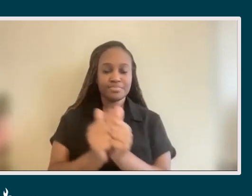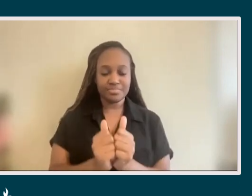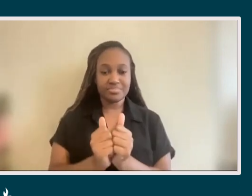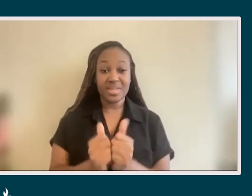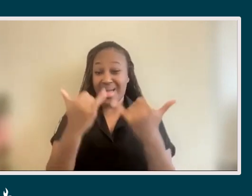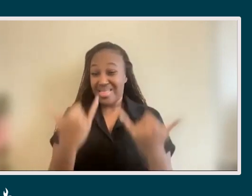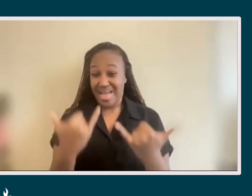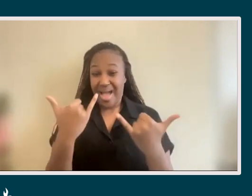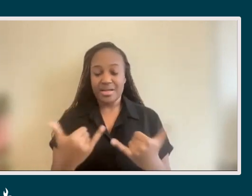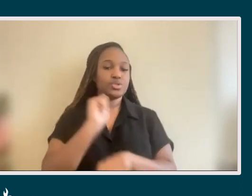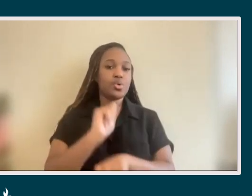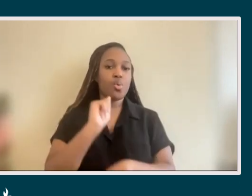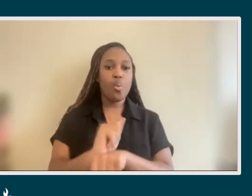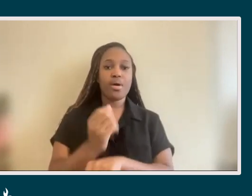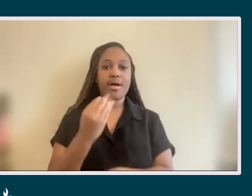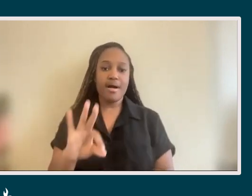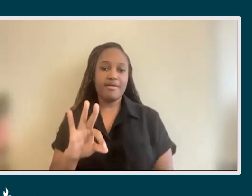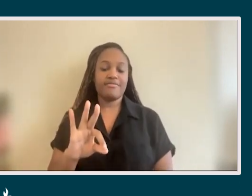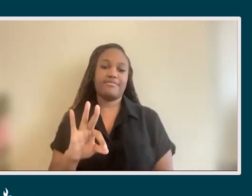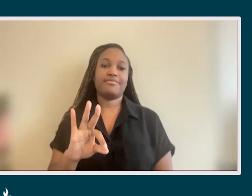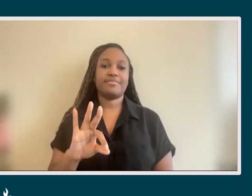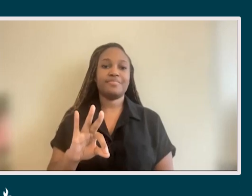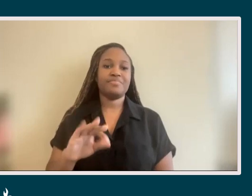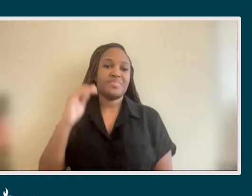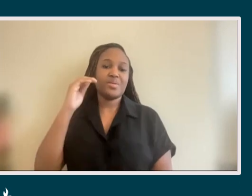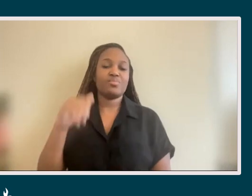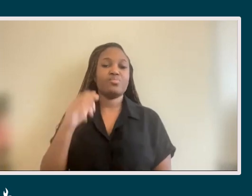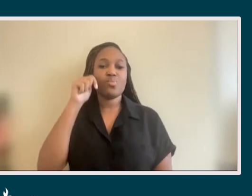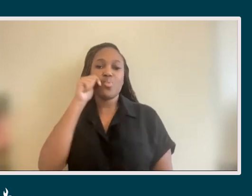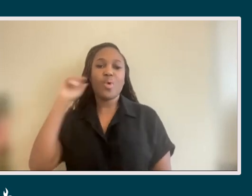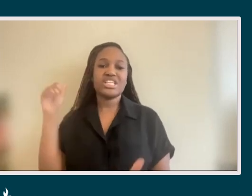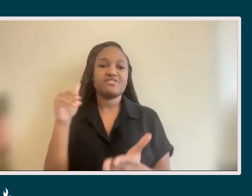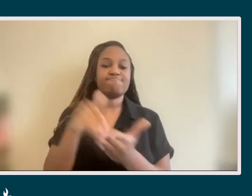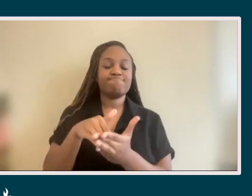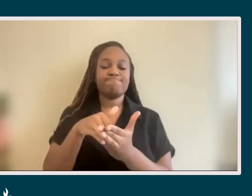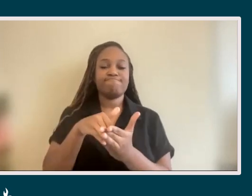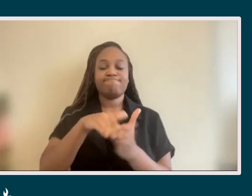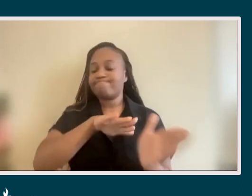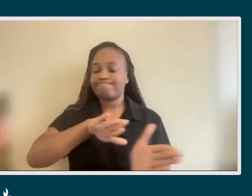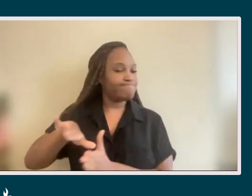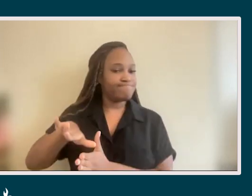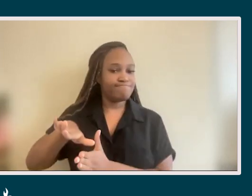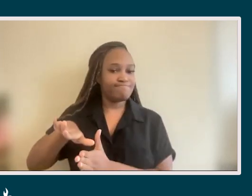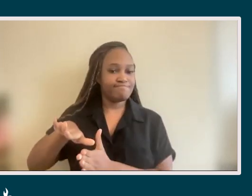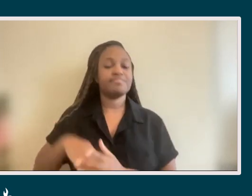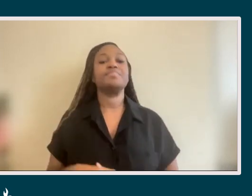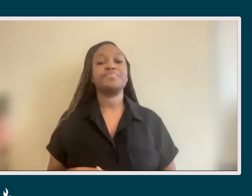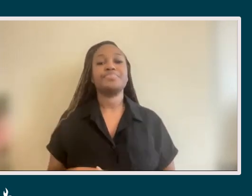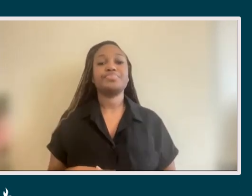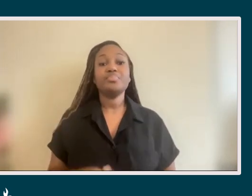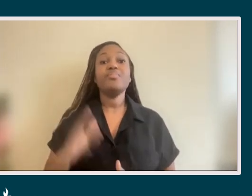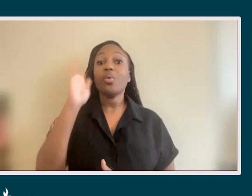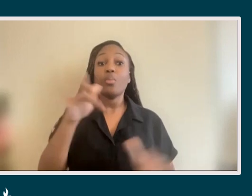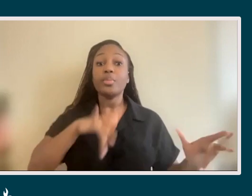of DEI and anti-racism. This session will also be recorded, but don't worry, although I do so